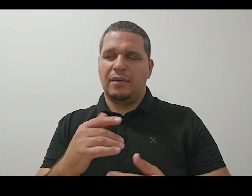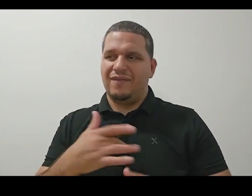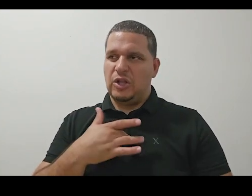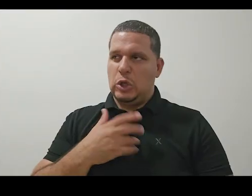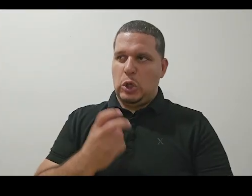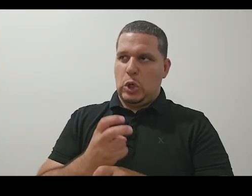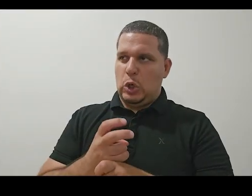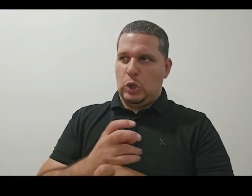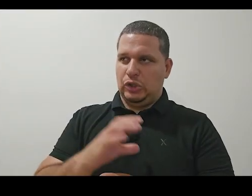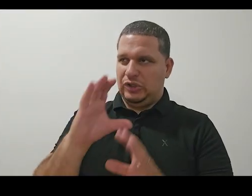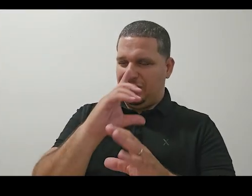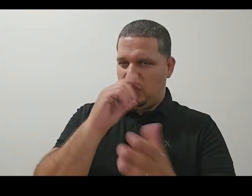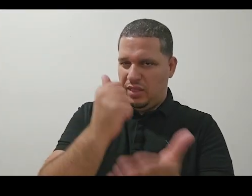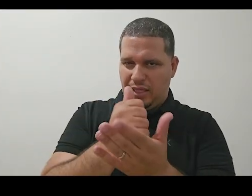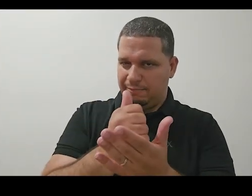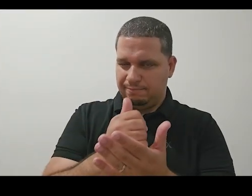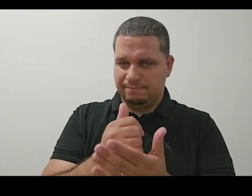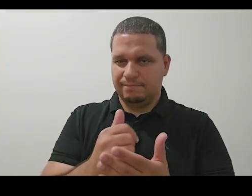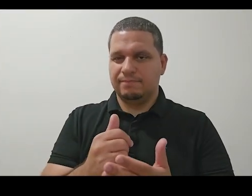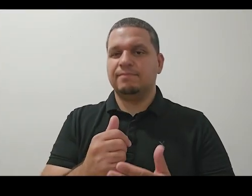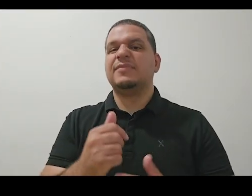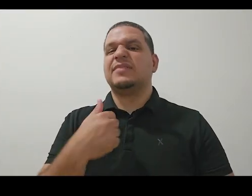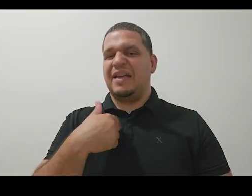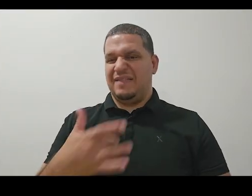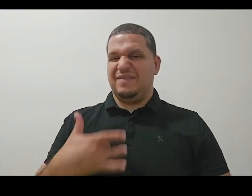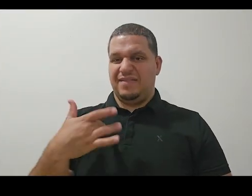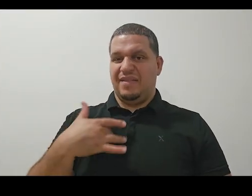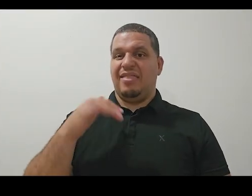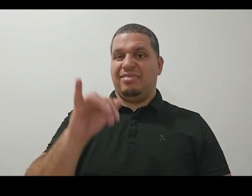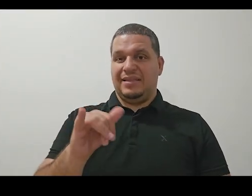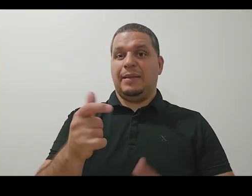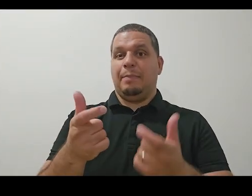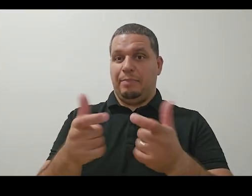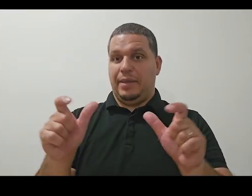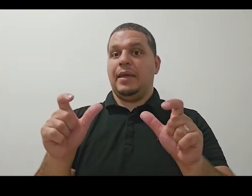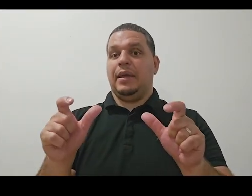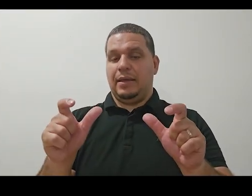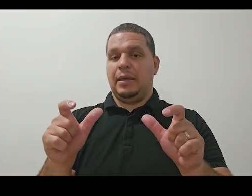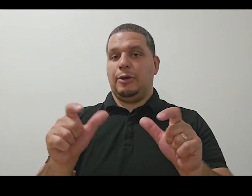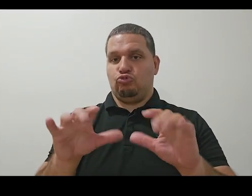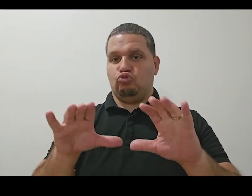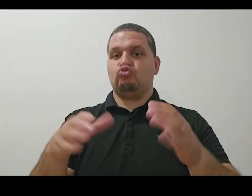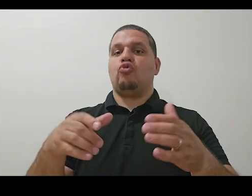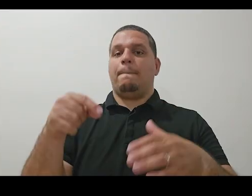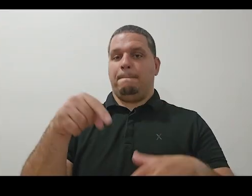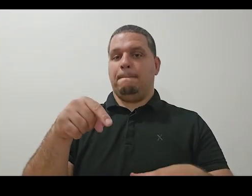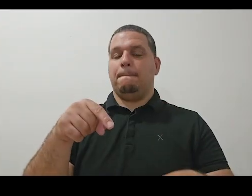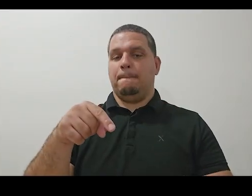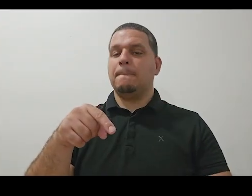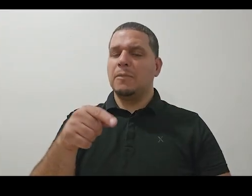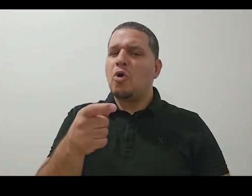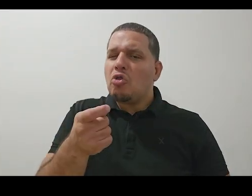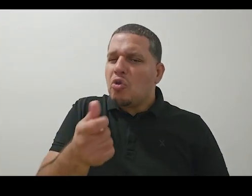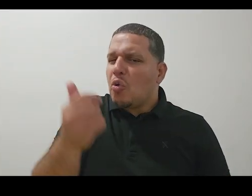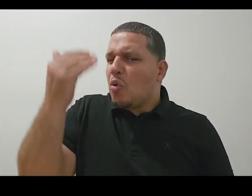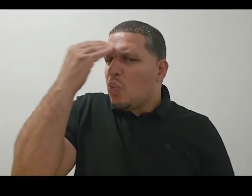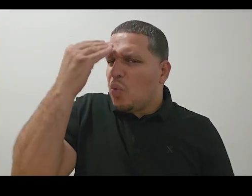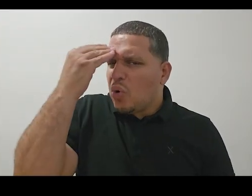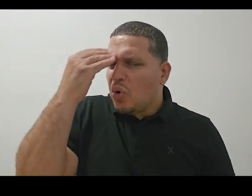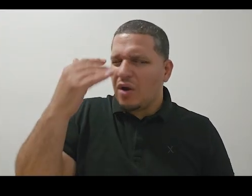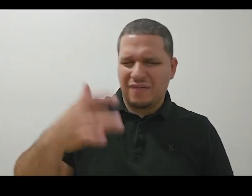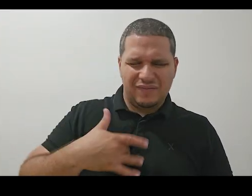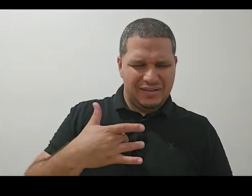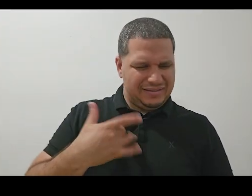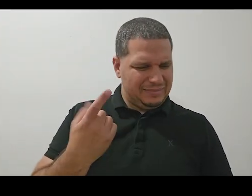person really hard to continue seeking help. So I feel that's a big group of people. They are a little bit aware